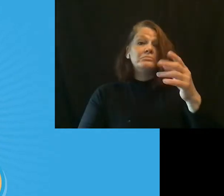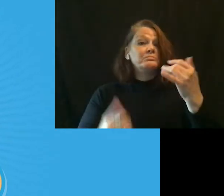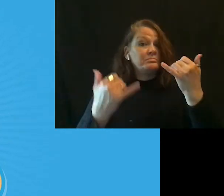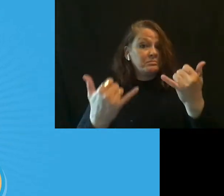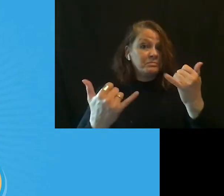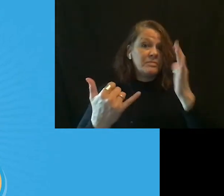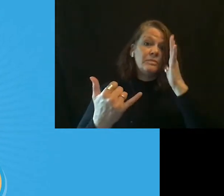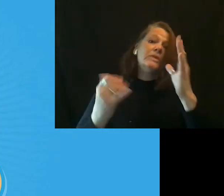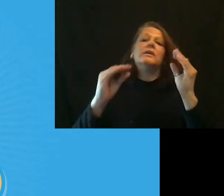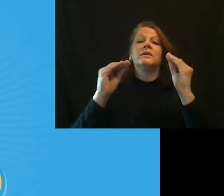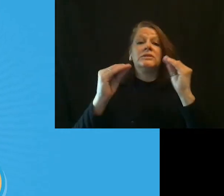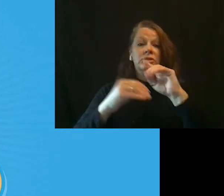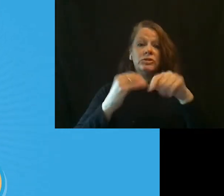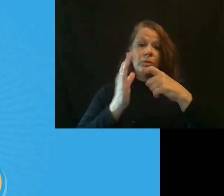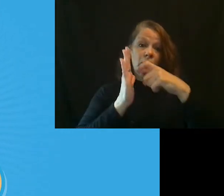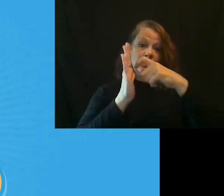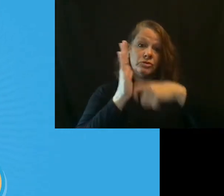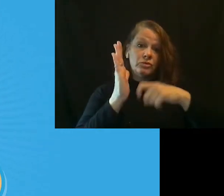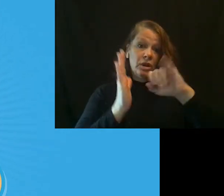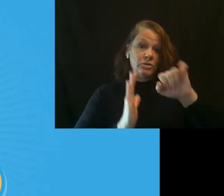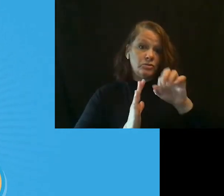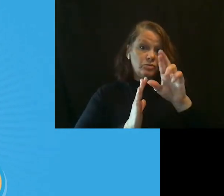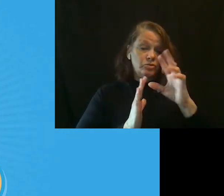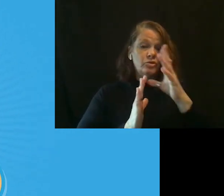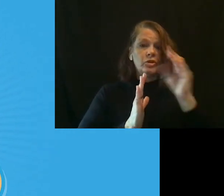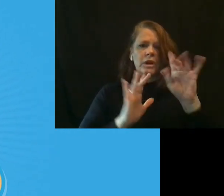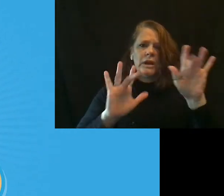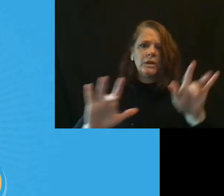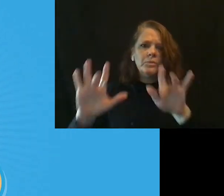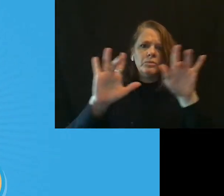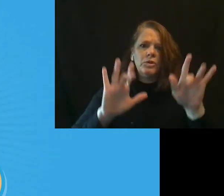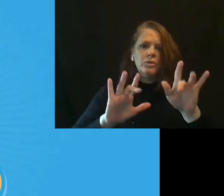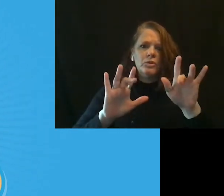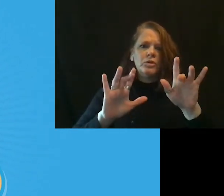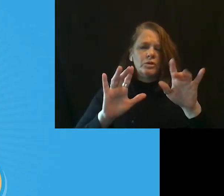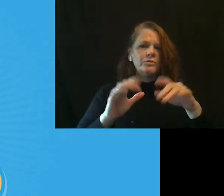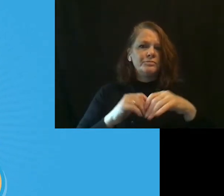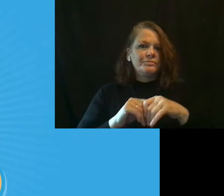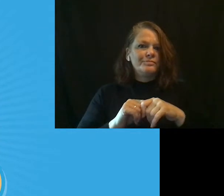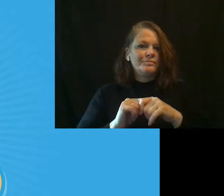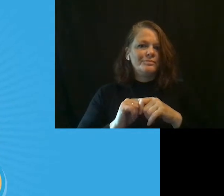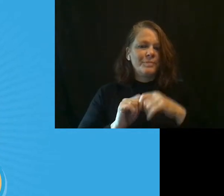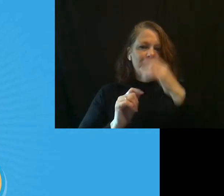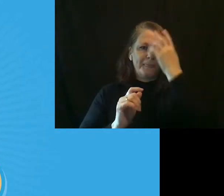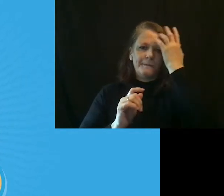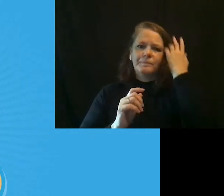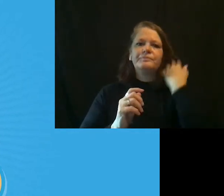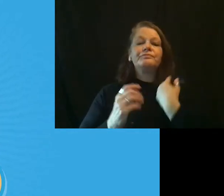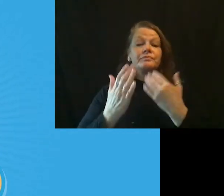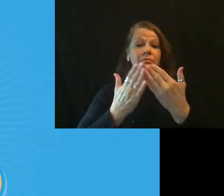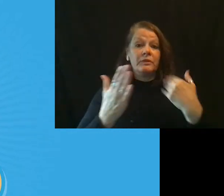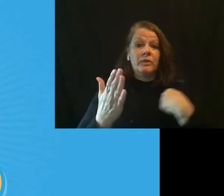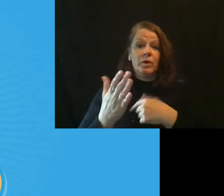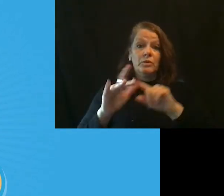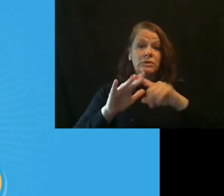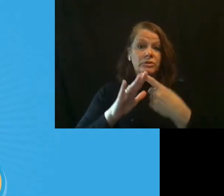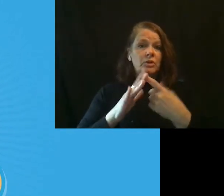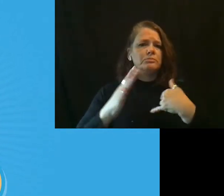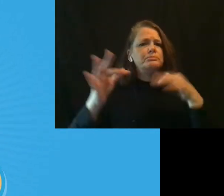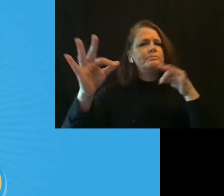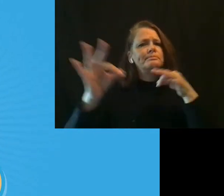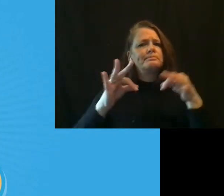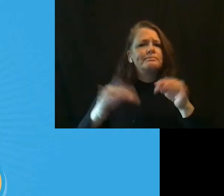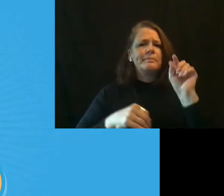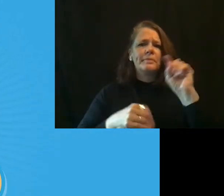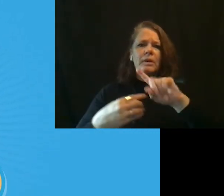Hey guys, so today I'm going to be teaching you guys a little bit about Scratch Junior and computer programming. Before we start, I want to explain a little bit about